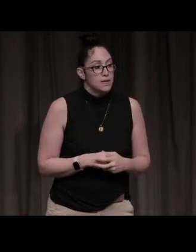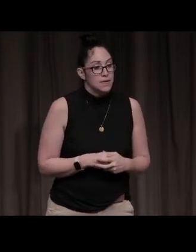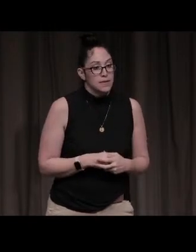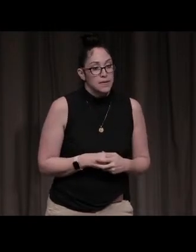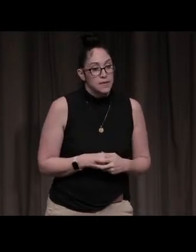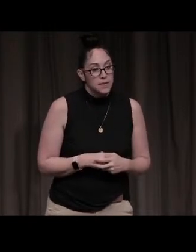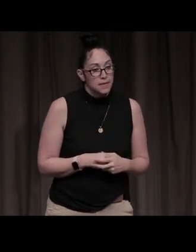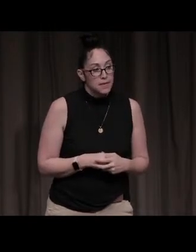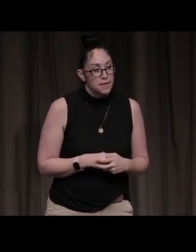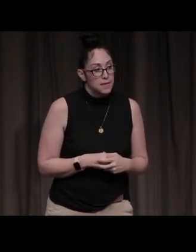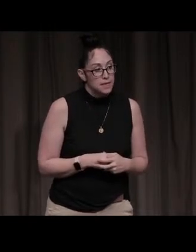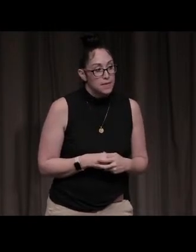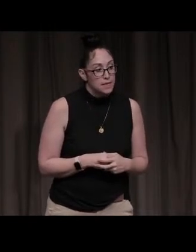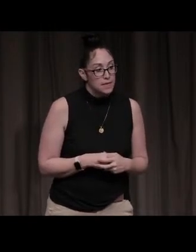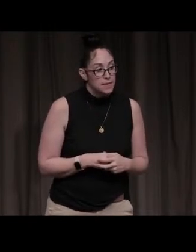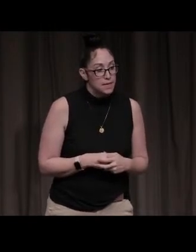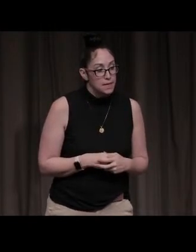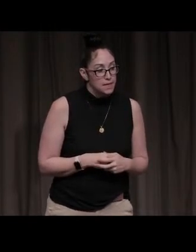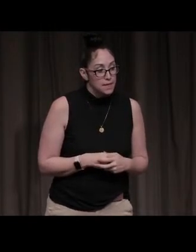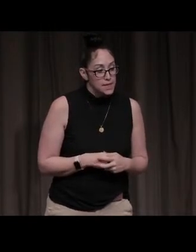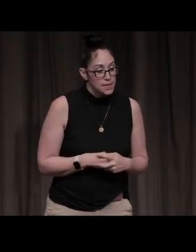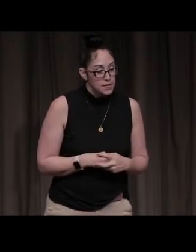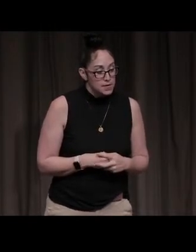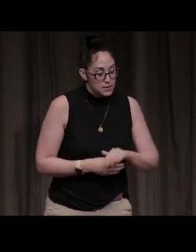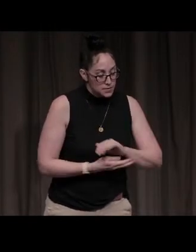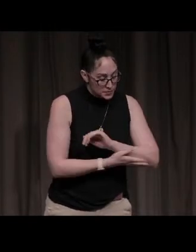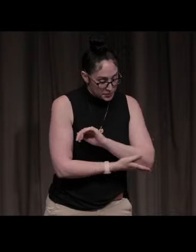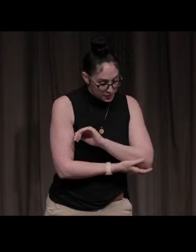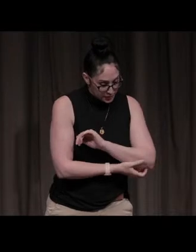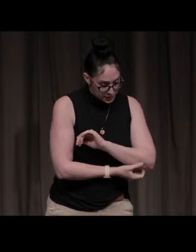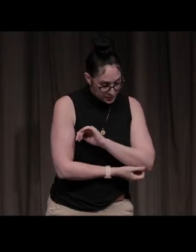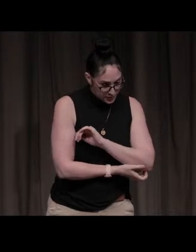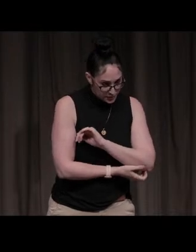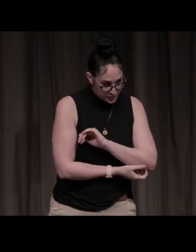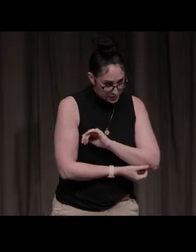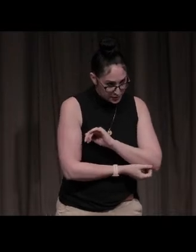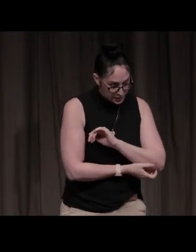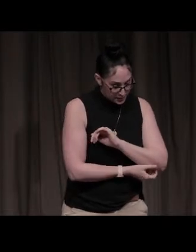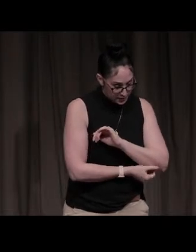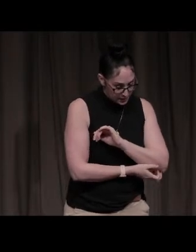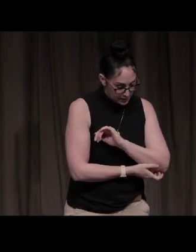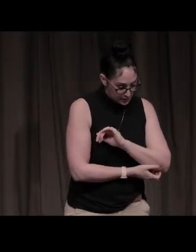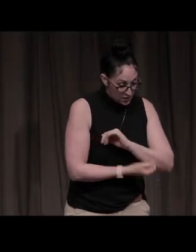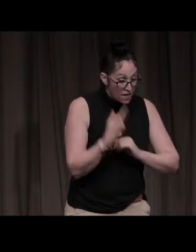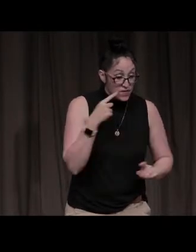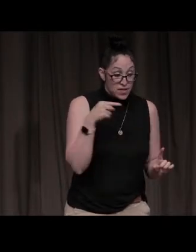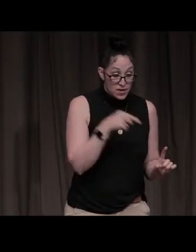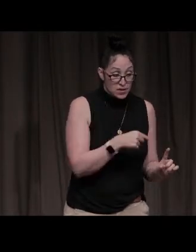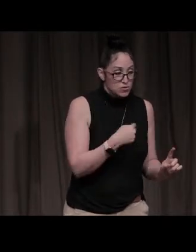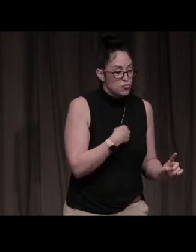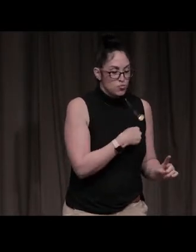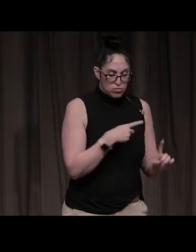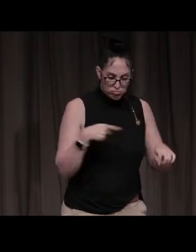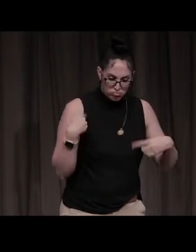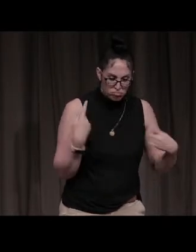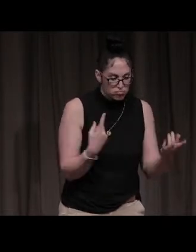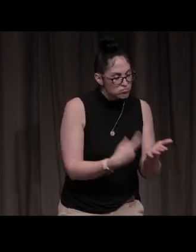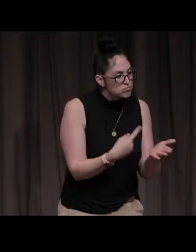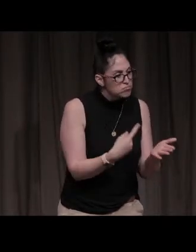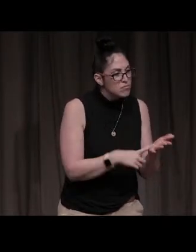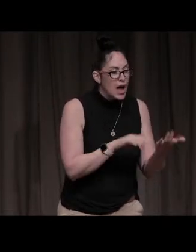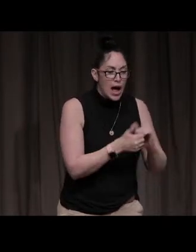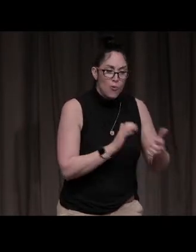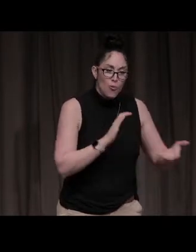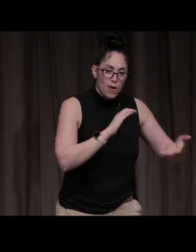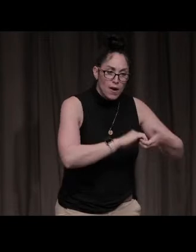was, when we work with this, we have been talking a lot about how can we collaborate with